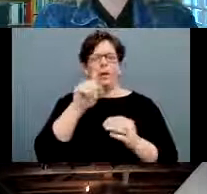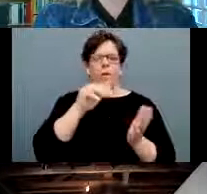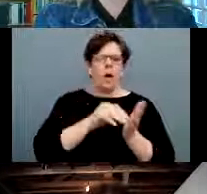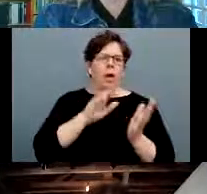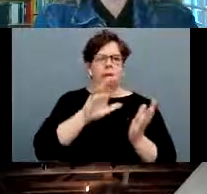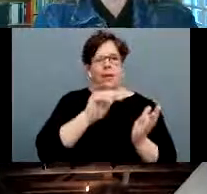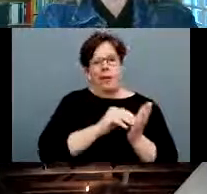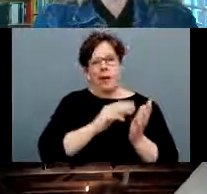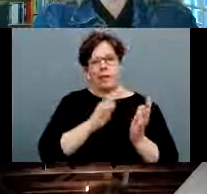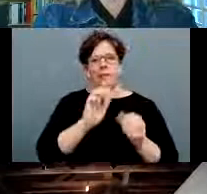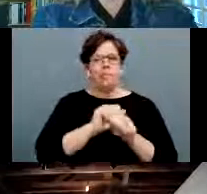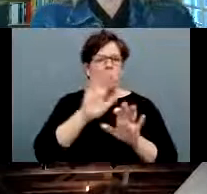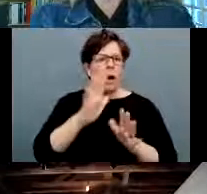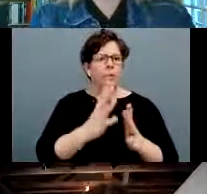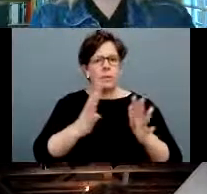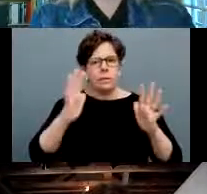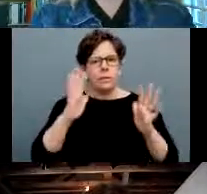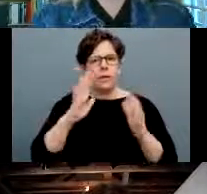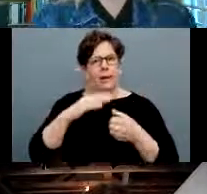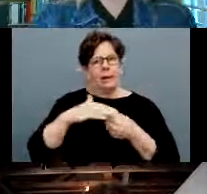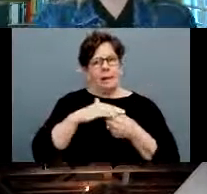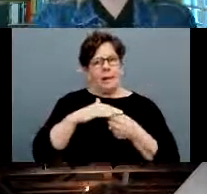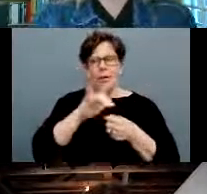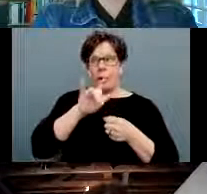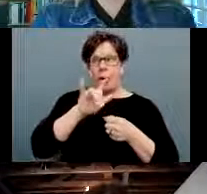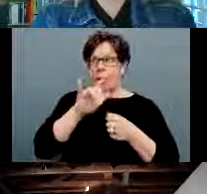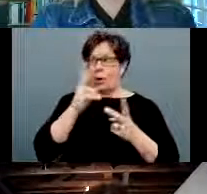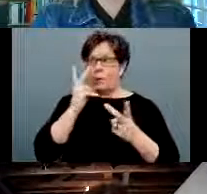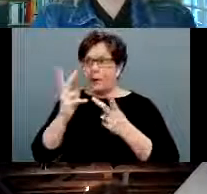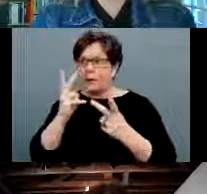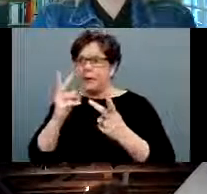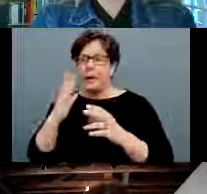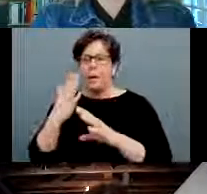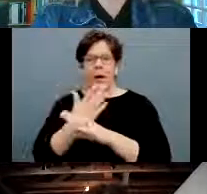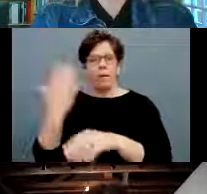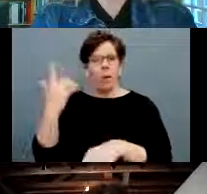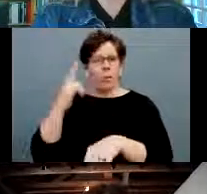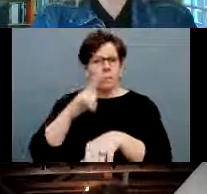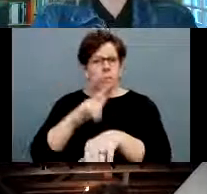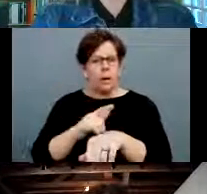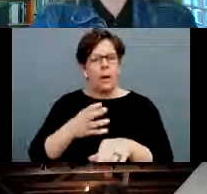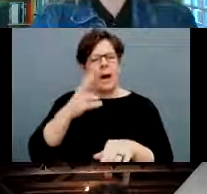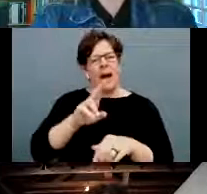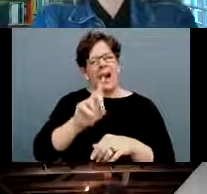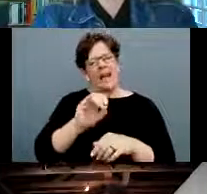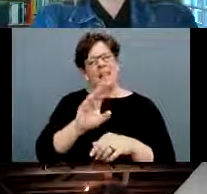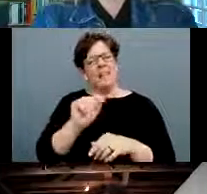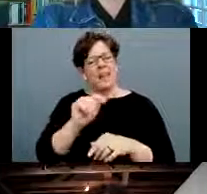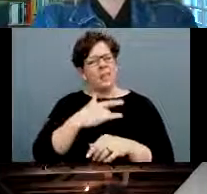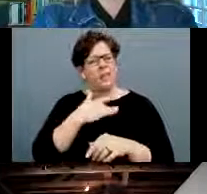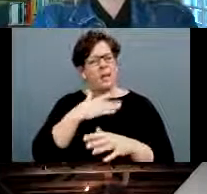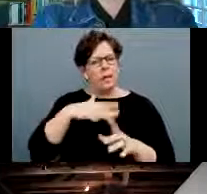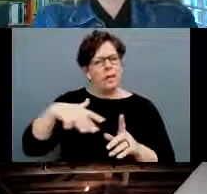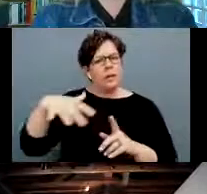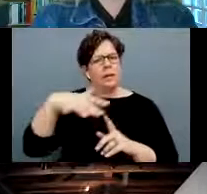forest land right outside your airplane window just before landing in a high desert landscape peppered with